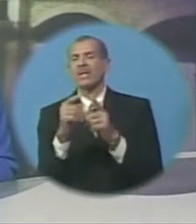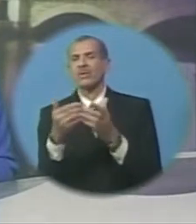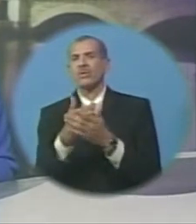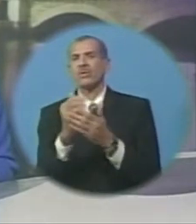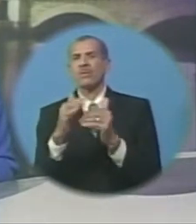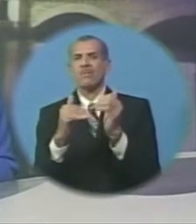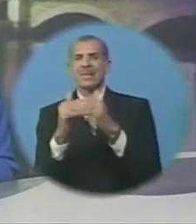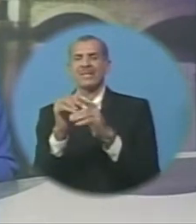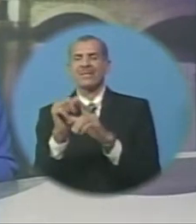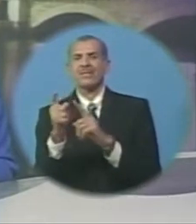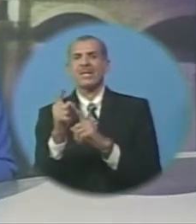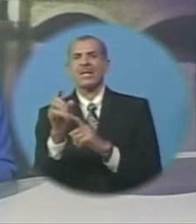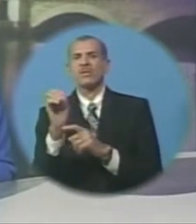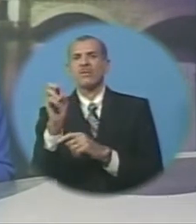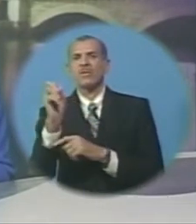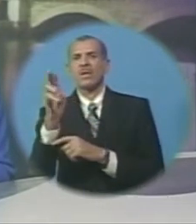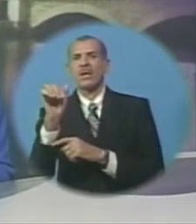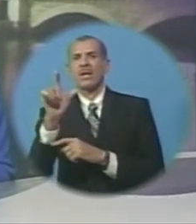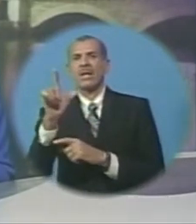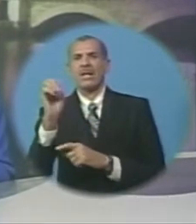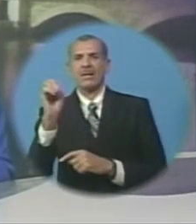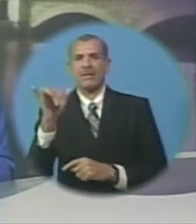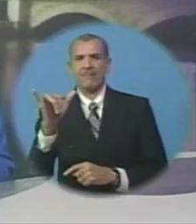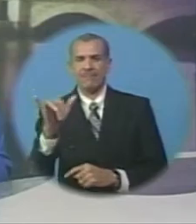service station in Coverley.